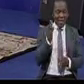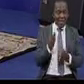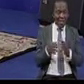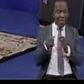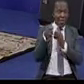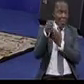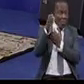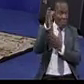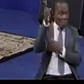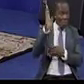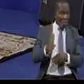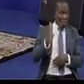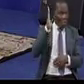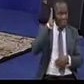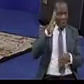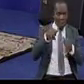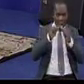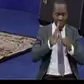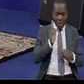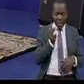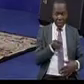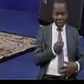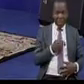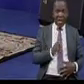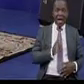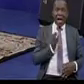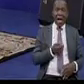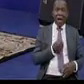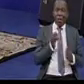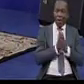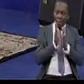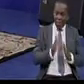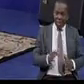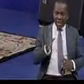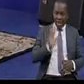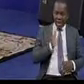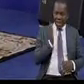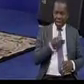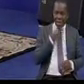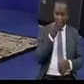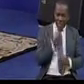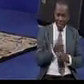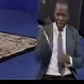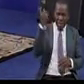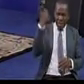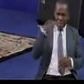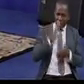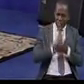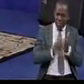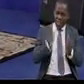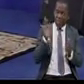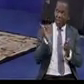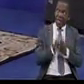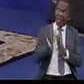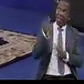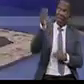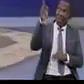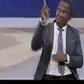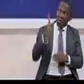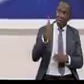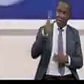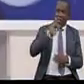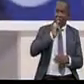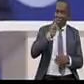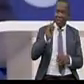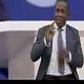that we believe that He, the Almighty God, is a rewarder of them that